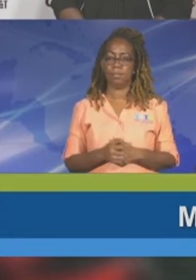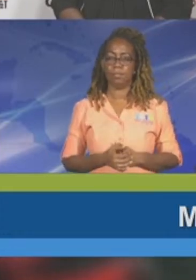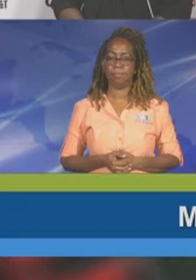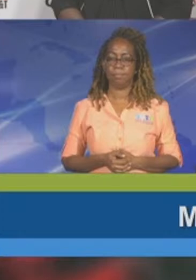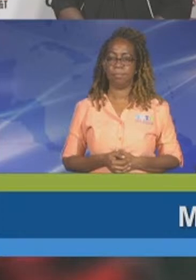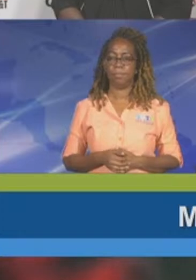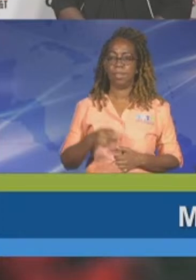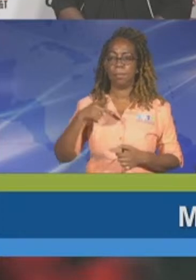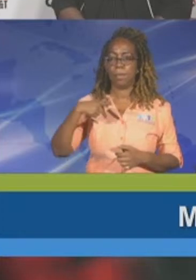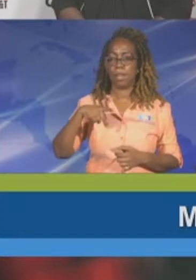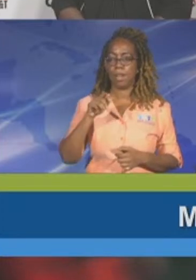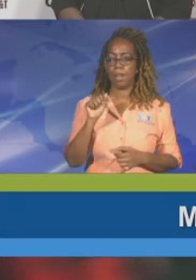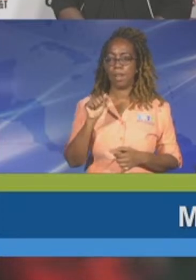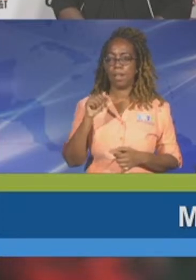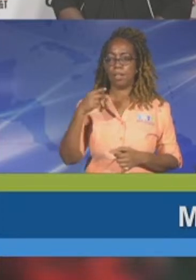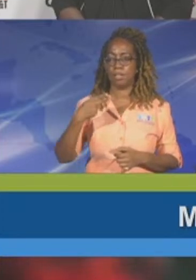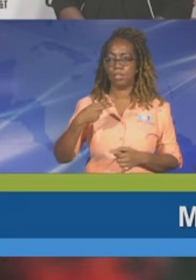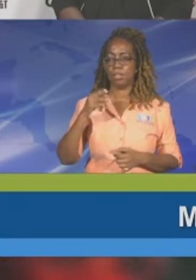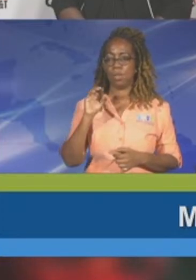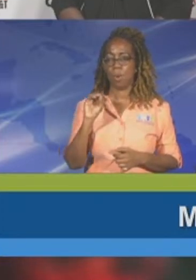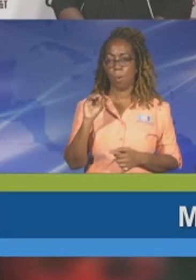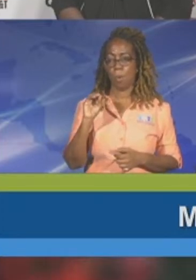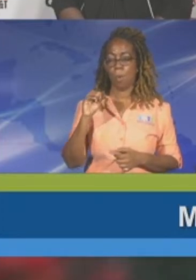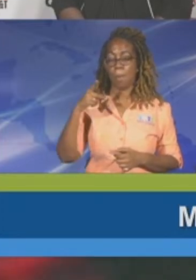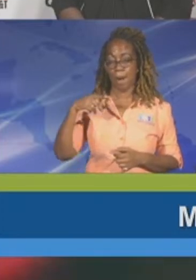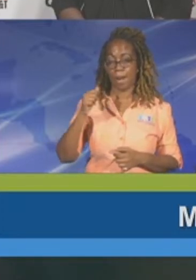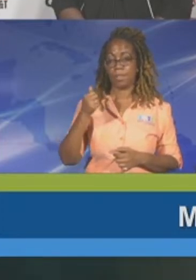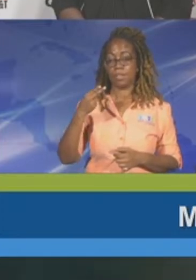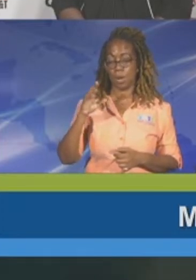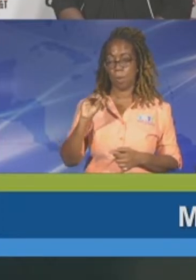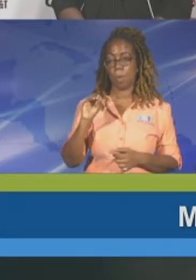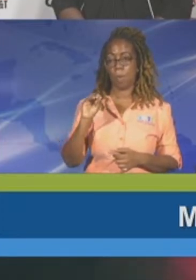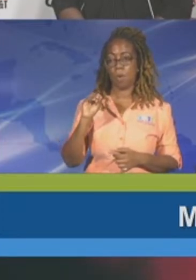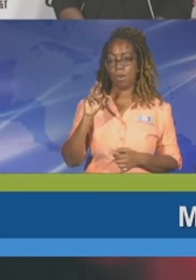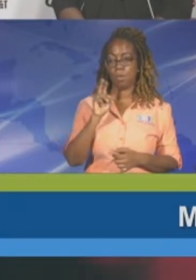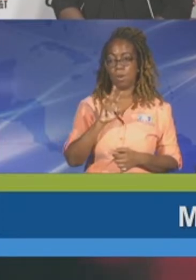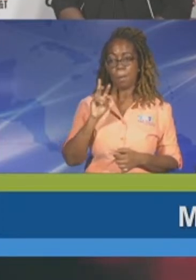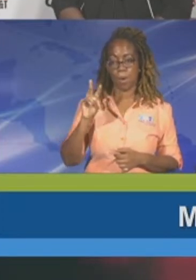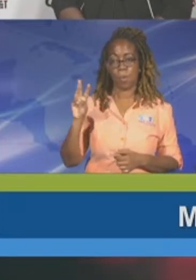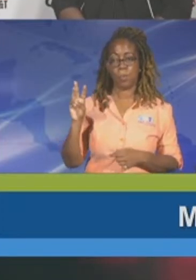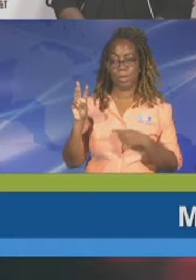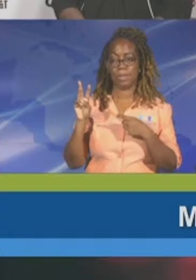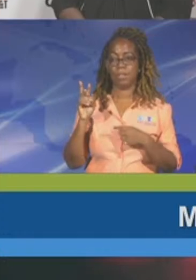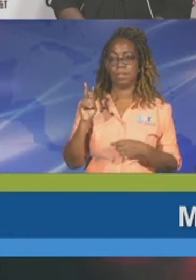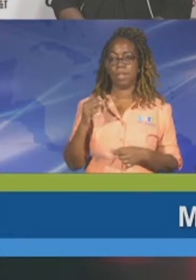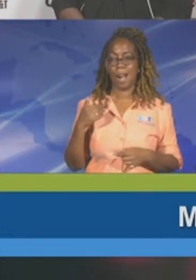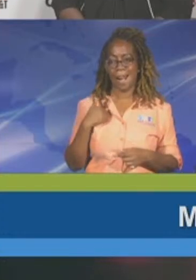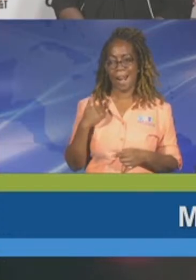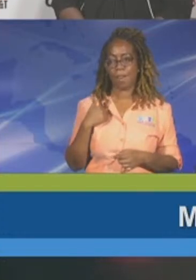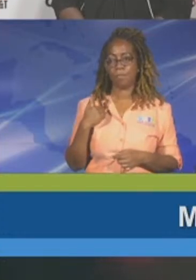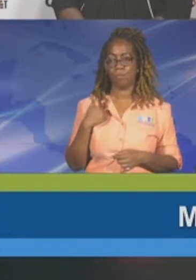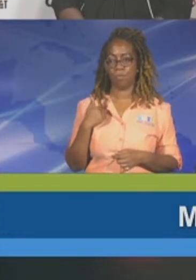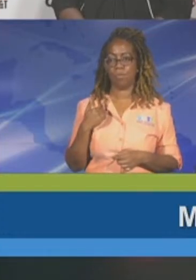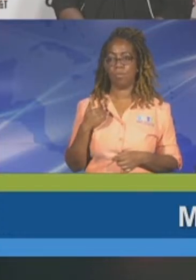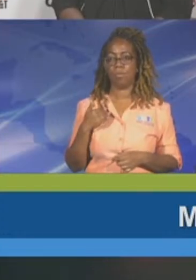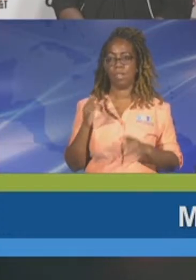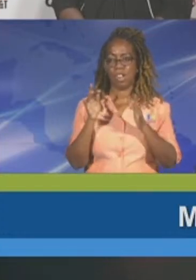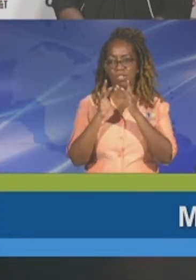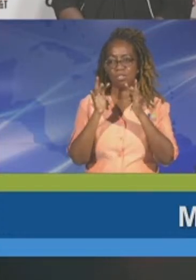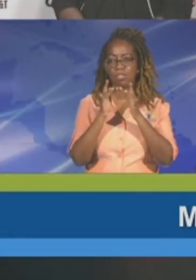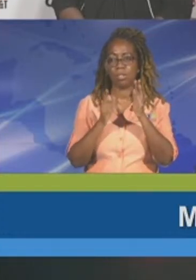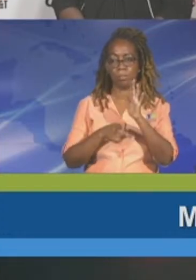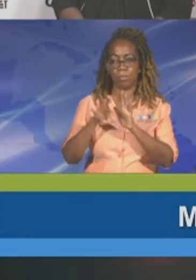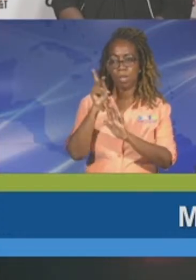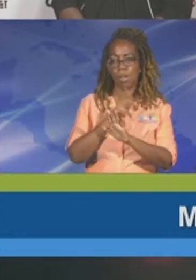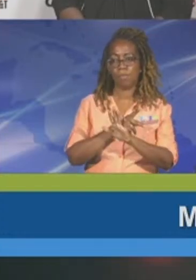Health Organization, that's PAHO, at the PAHO website, they have a virtual campus, and one of the programs offered